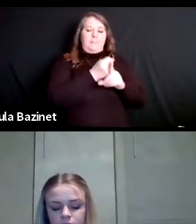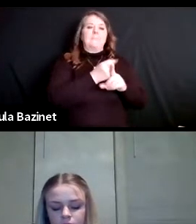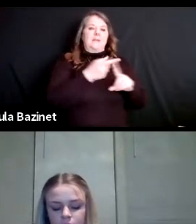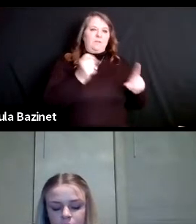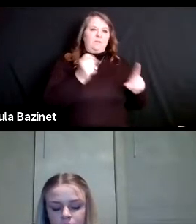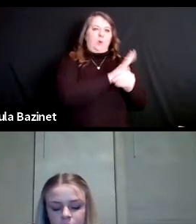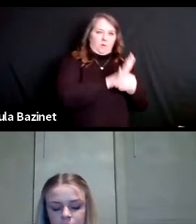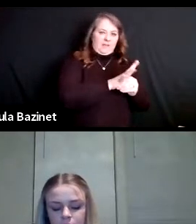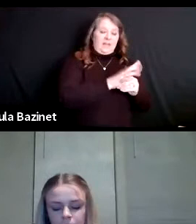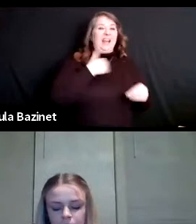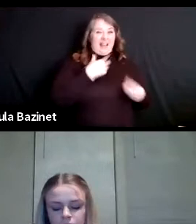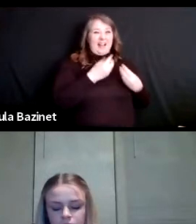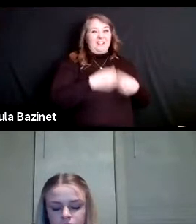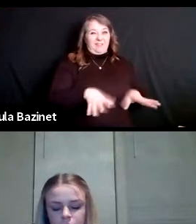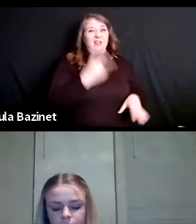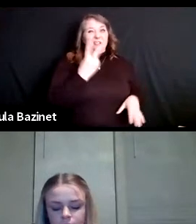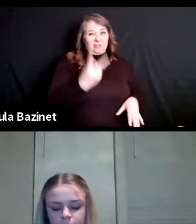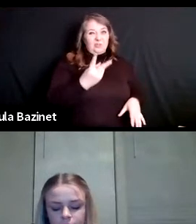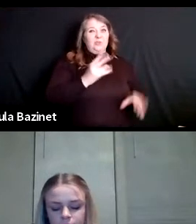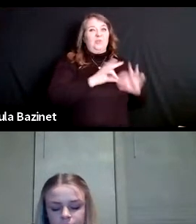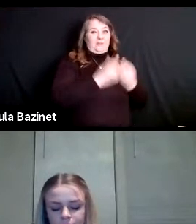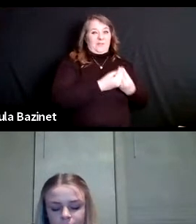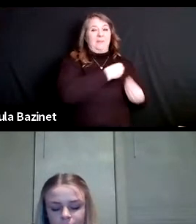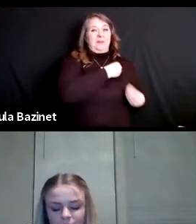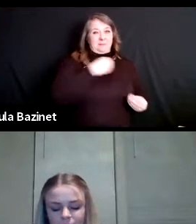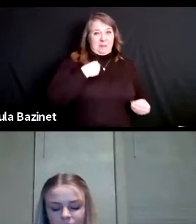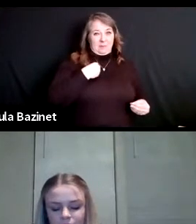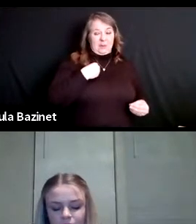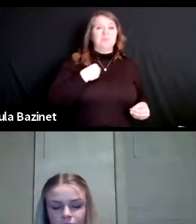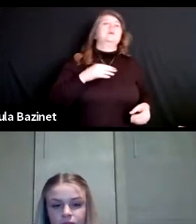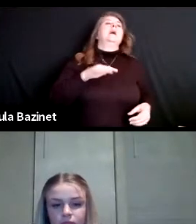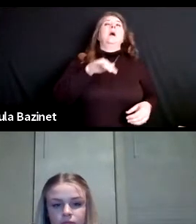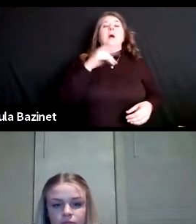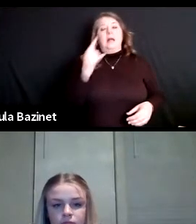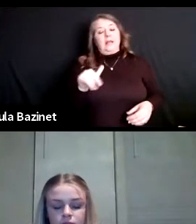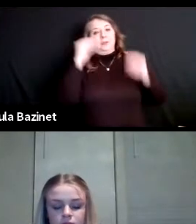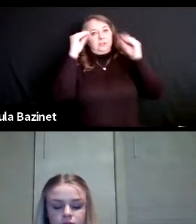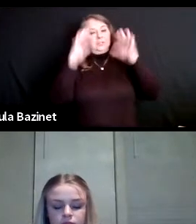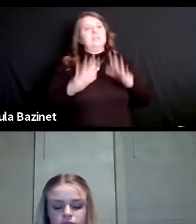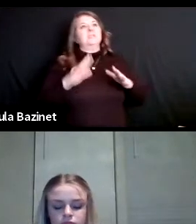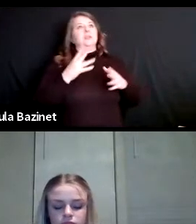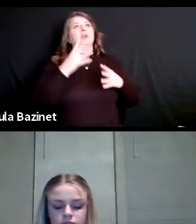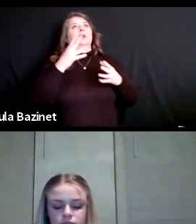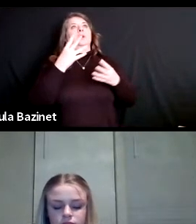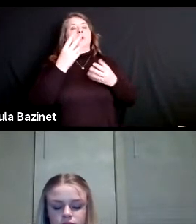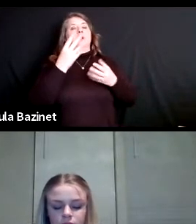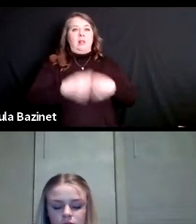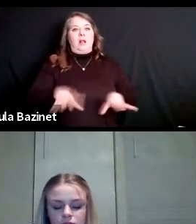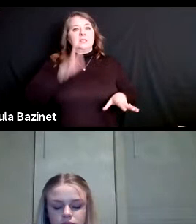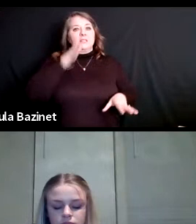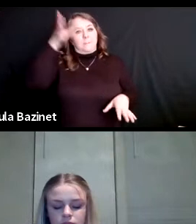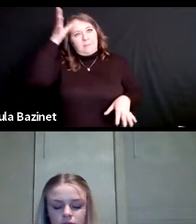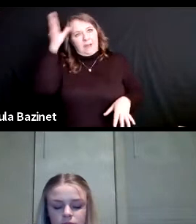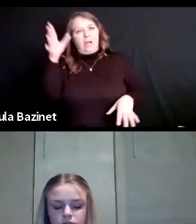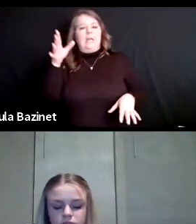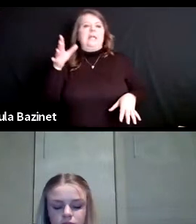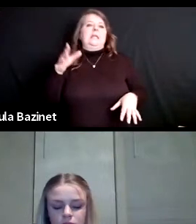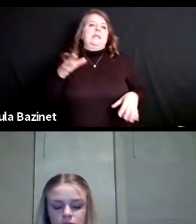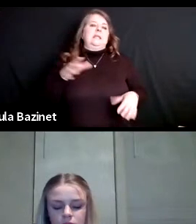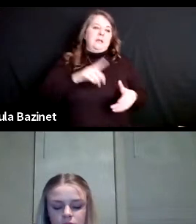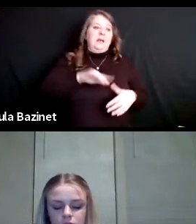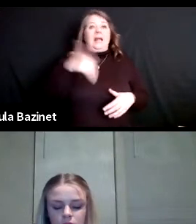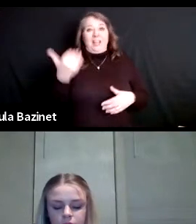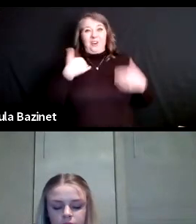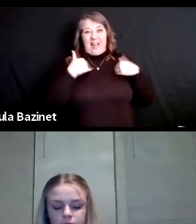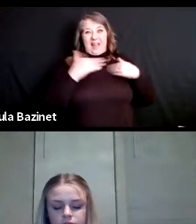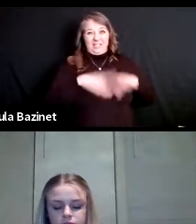teachers lost the parent of a significant other. One of our teachers has had children with COVID.